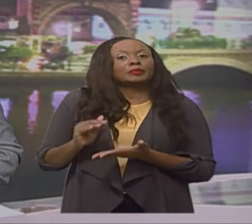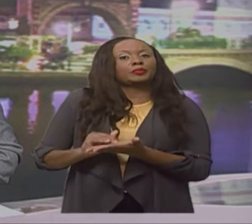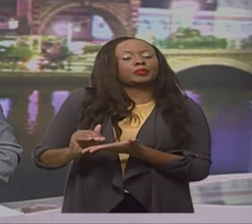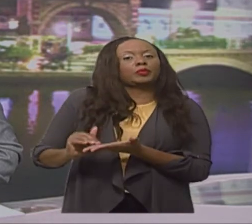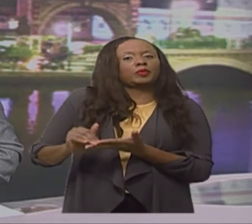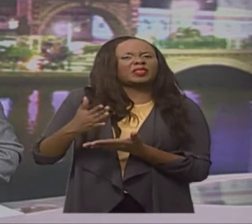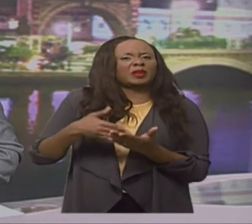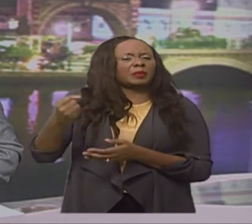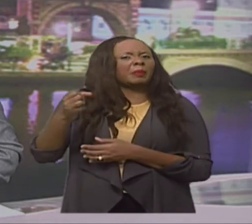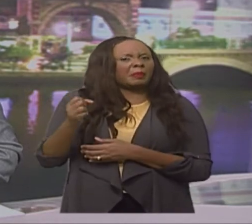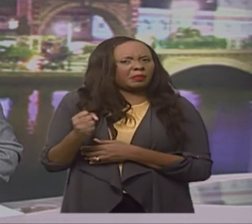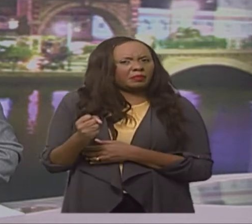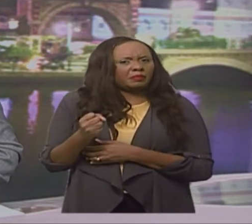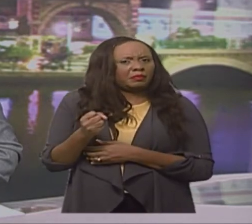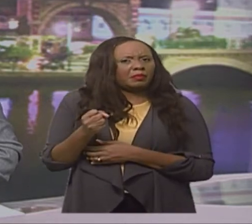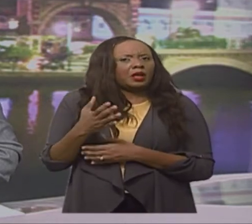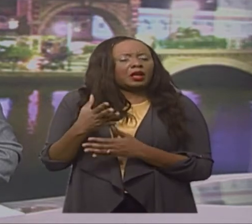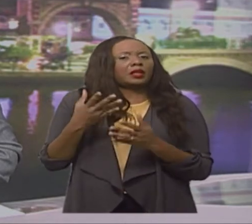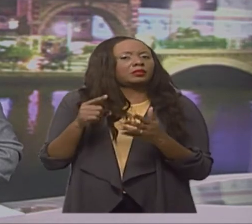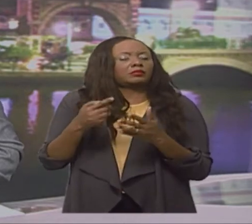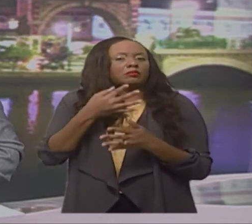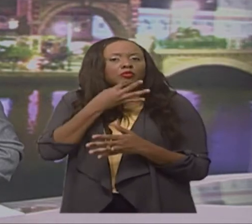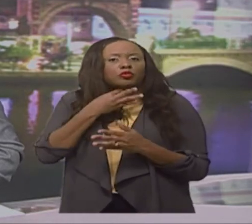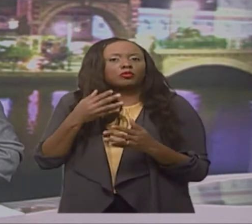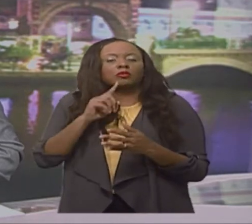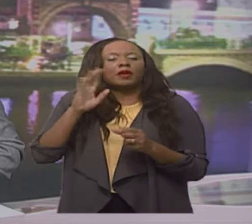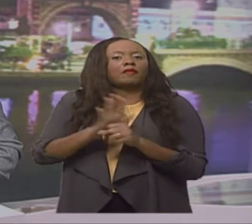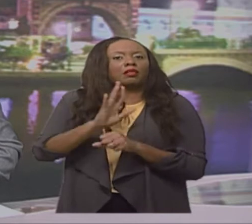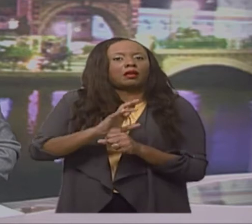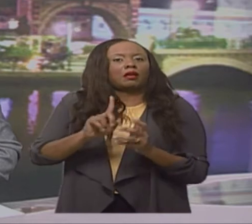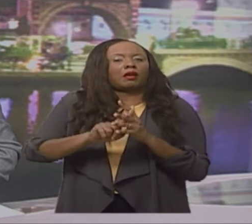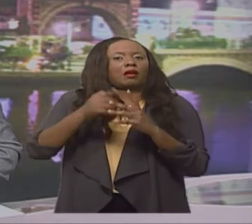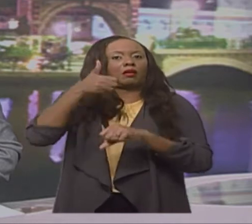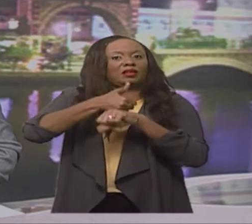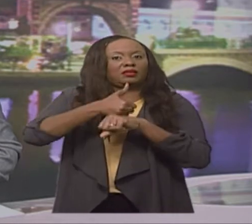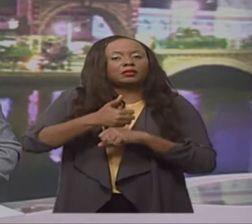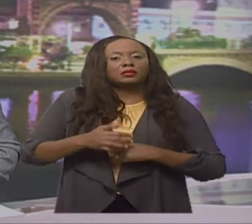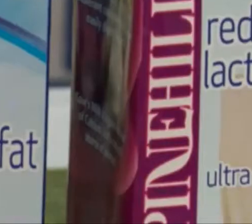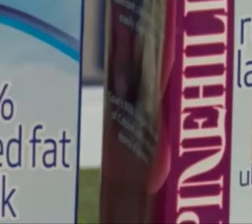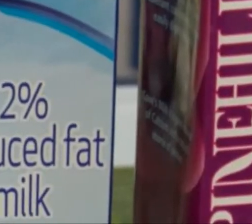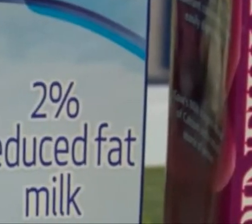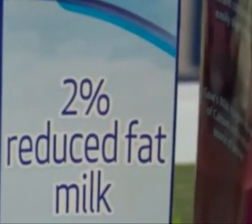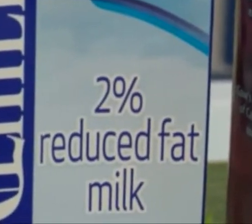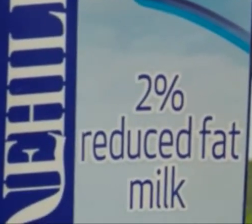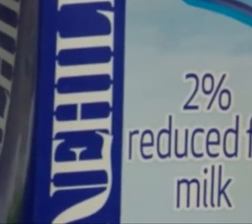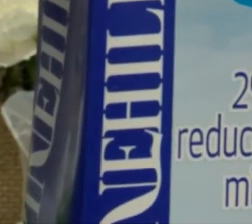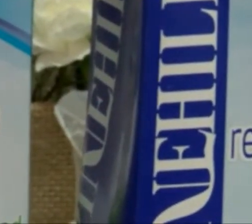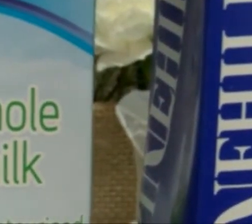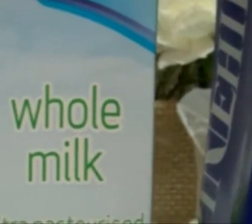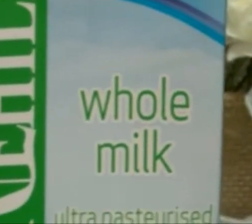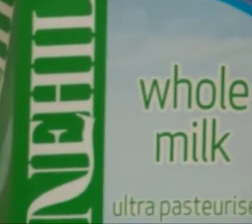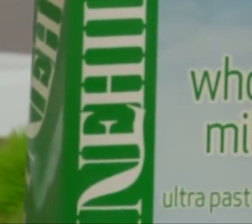certain milk products is now steps closer to being implemented. Orlando Jones has more. The long-awaited cess on certain milk